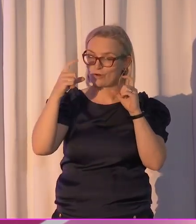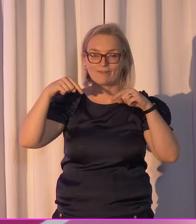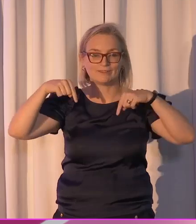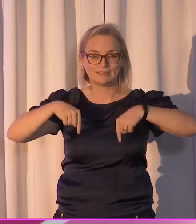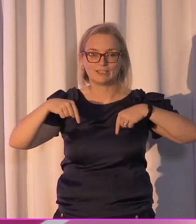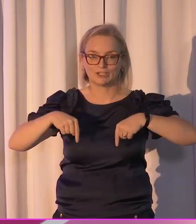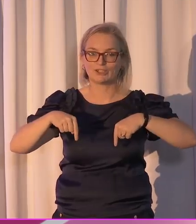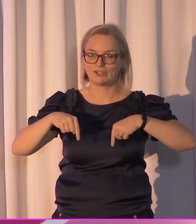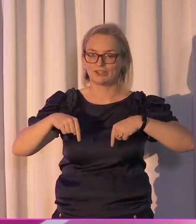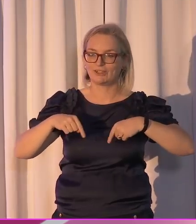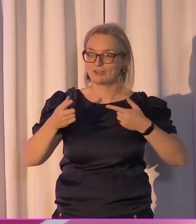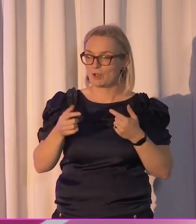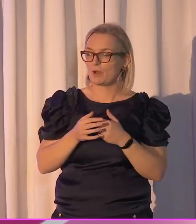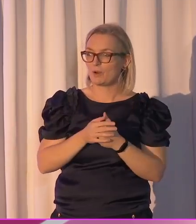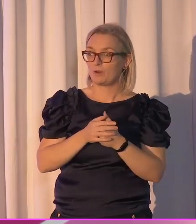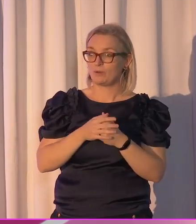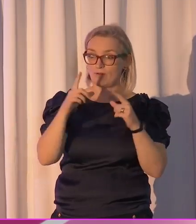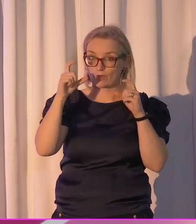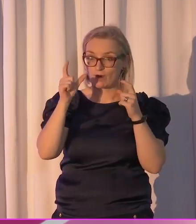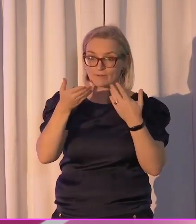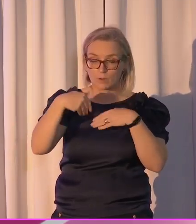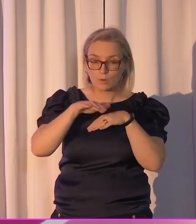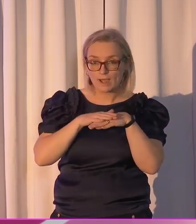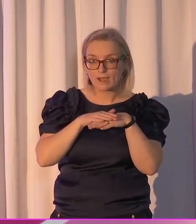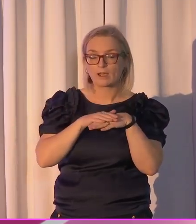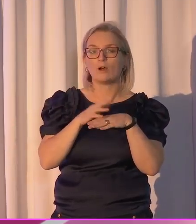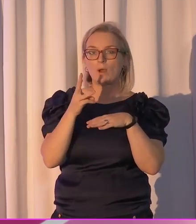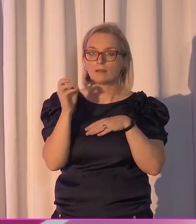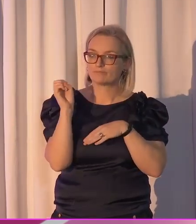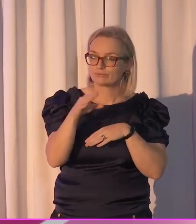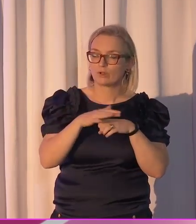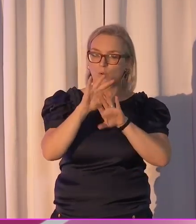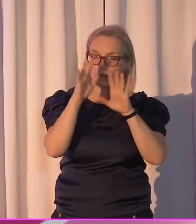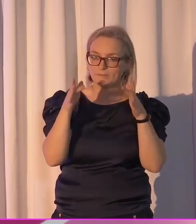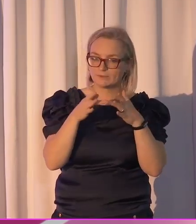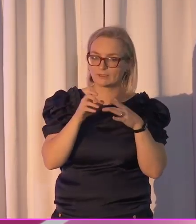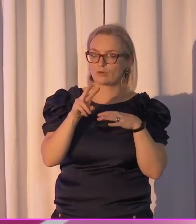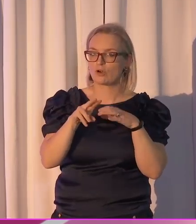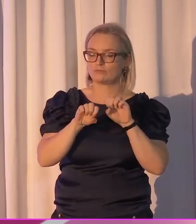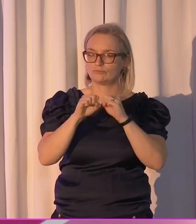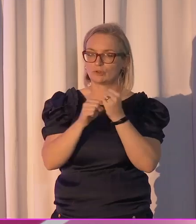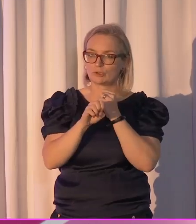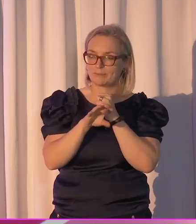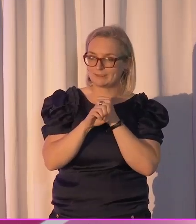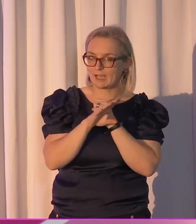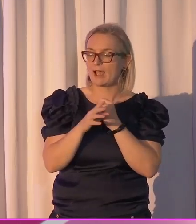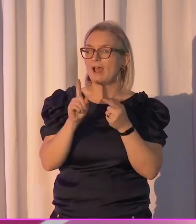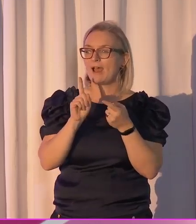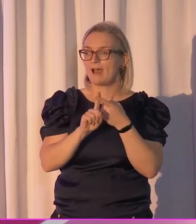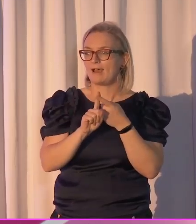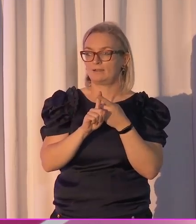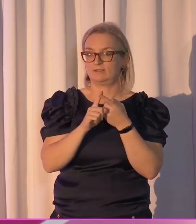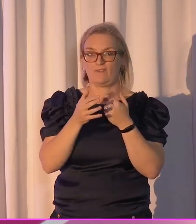today. Photos taken at today's event may be used on our website or our social media profiles and in future